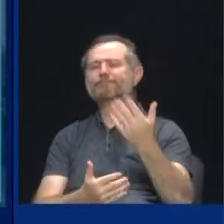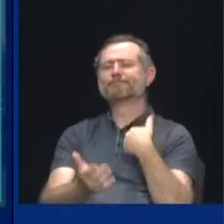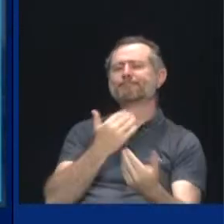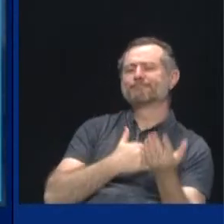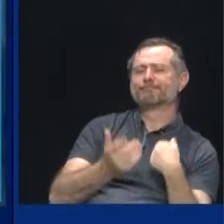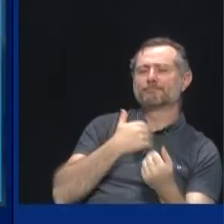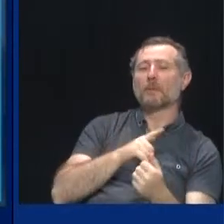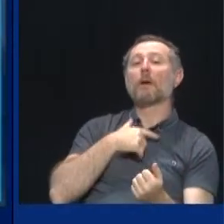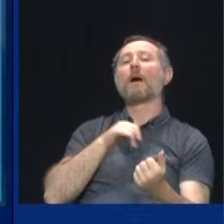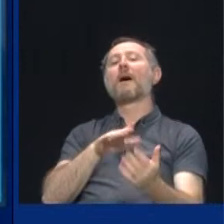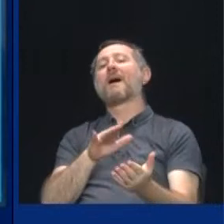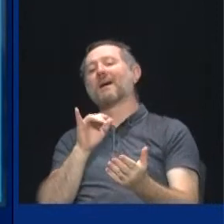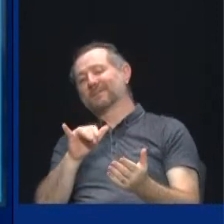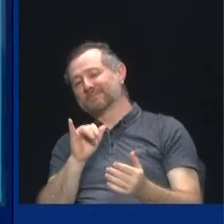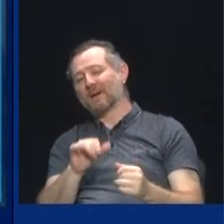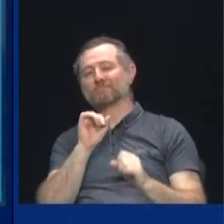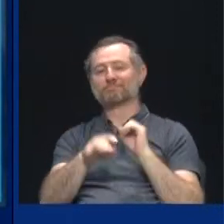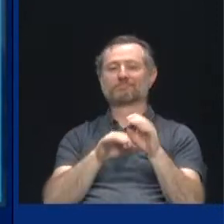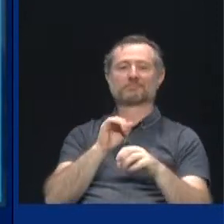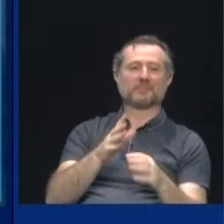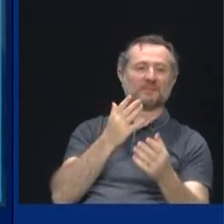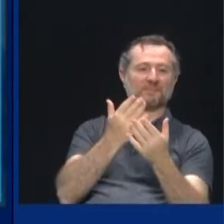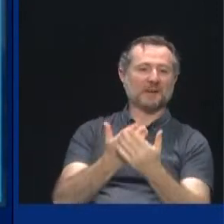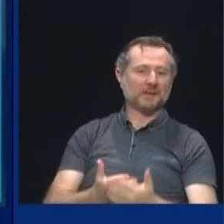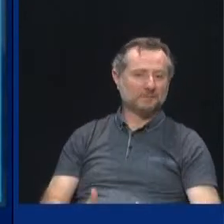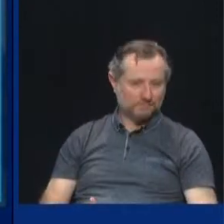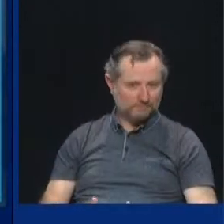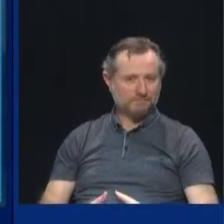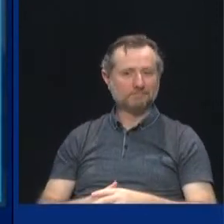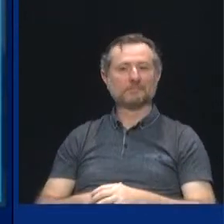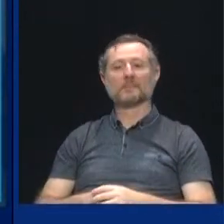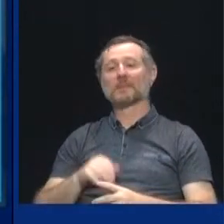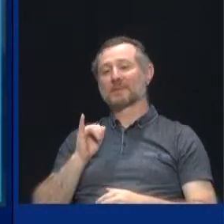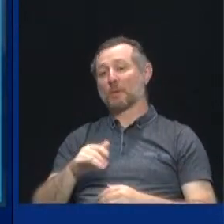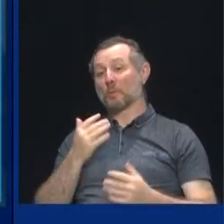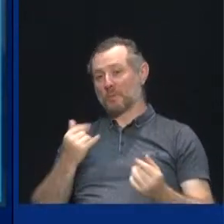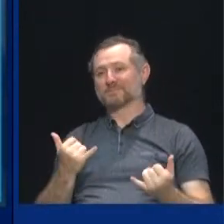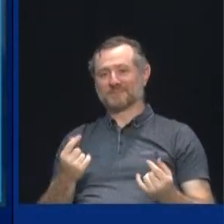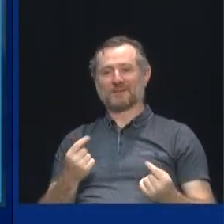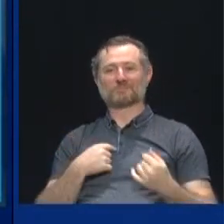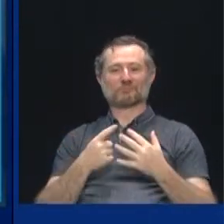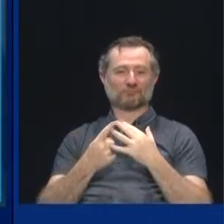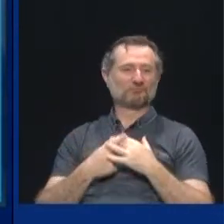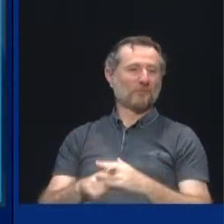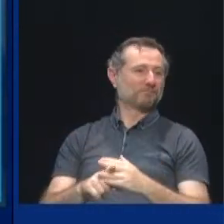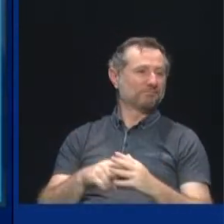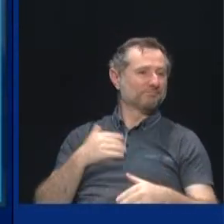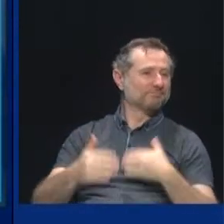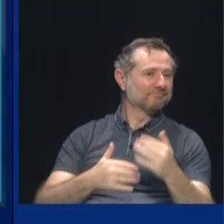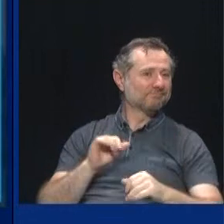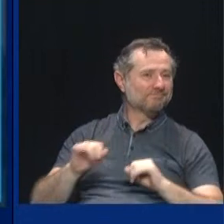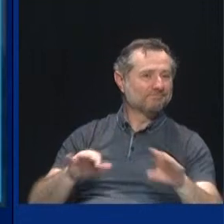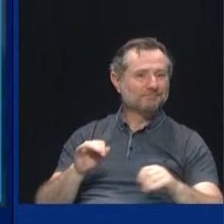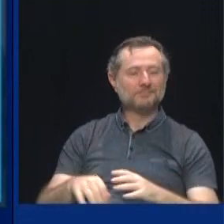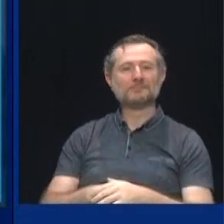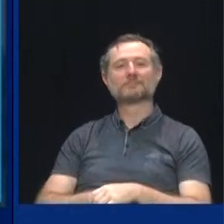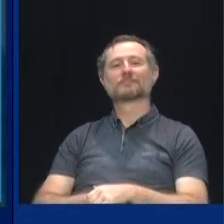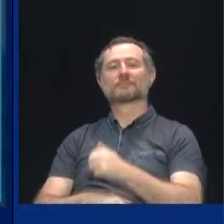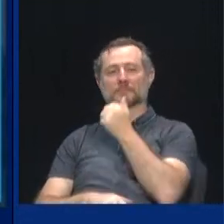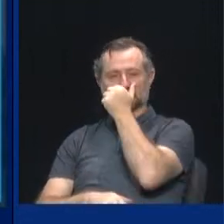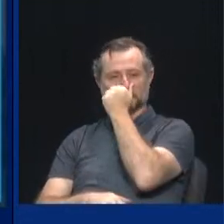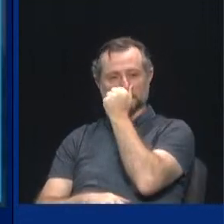addresses it with facts. And that's what we're going to start doing today. We have great